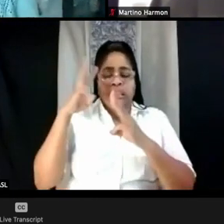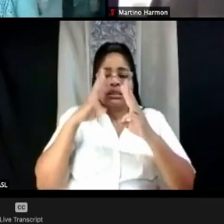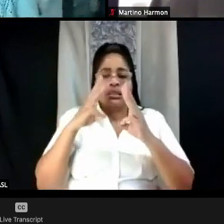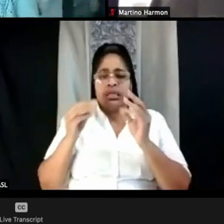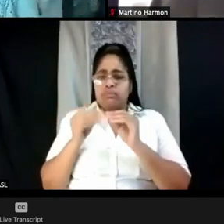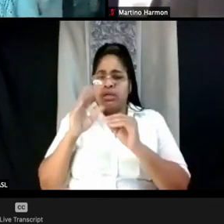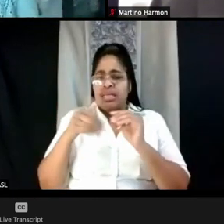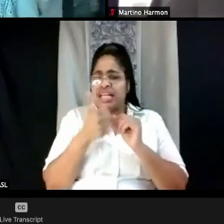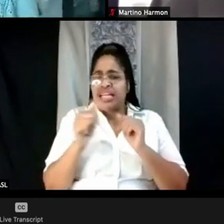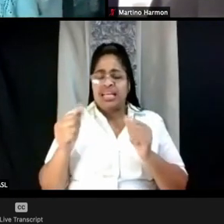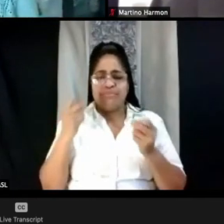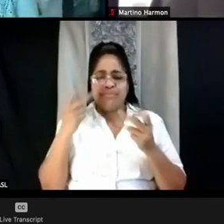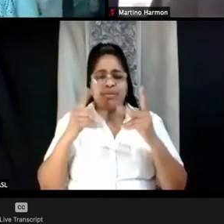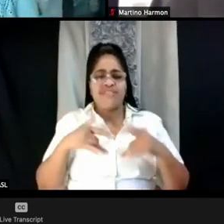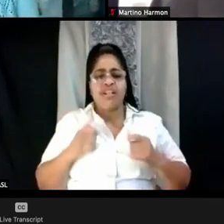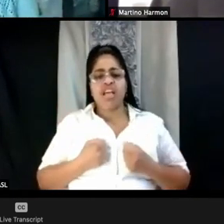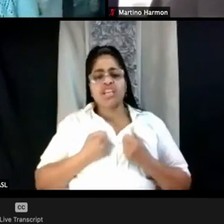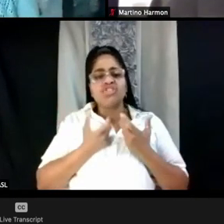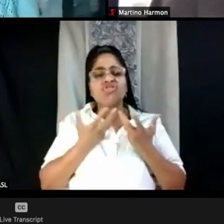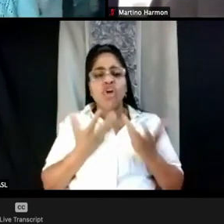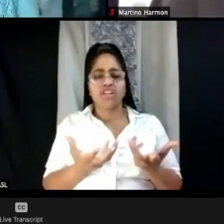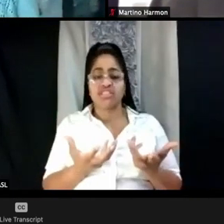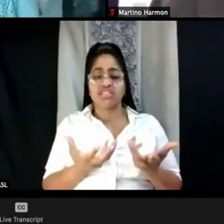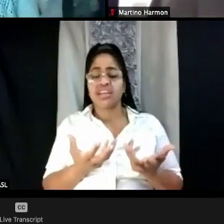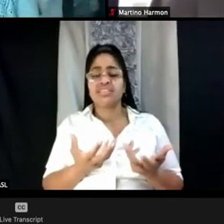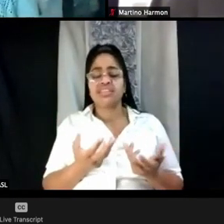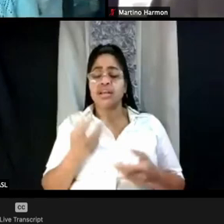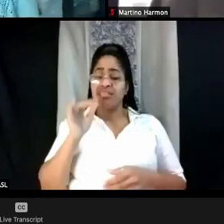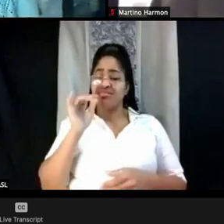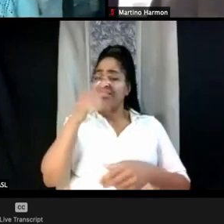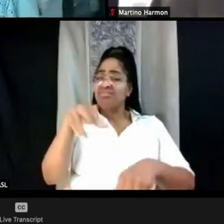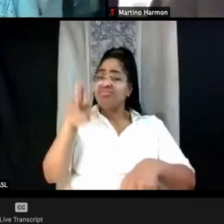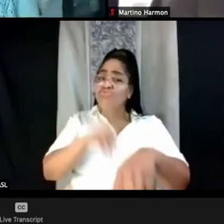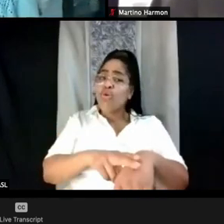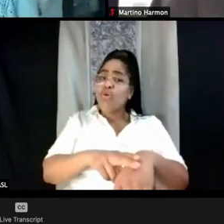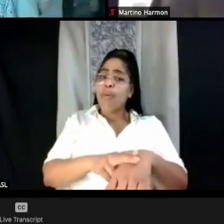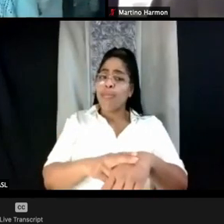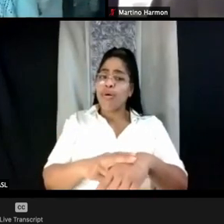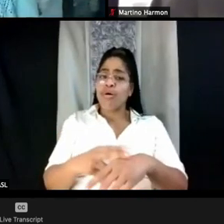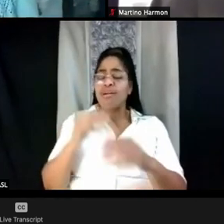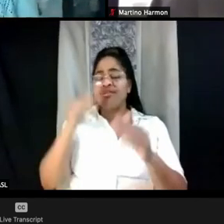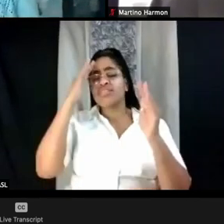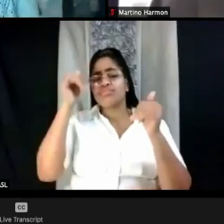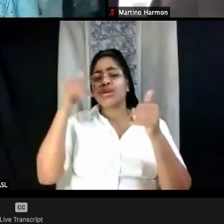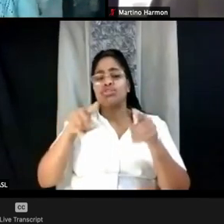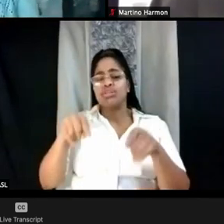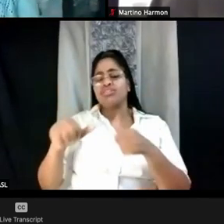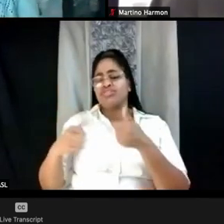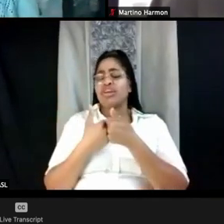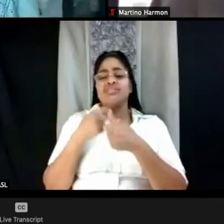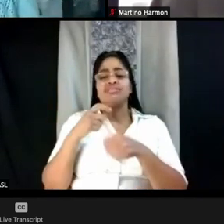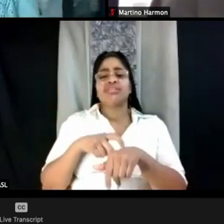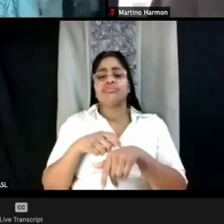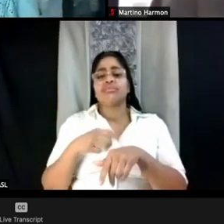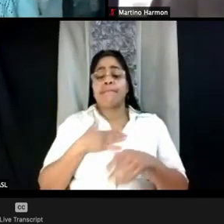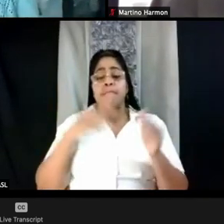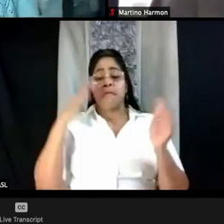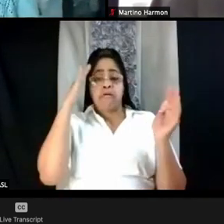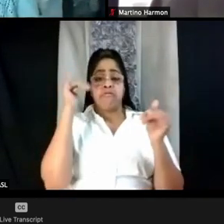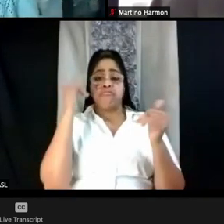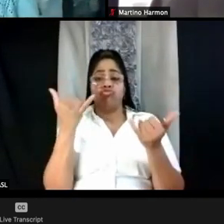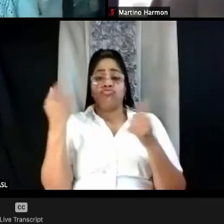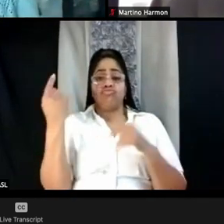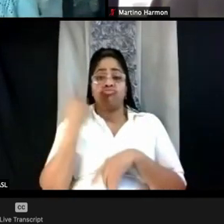feeling of exhaustion. These feelings are normal and expected given these challenging times. And so my hope today is